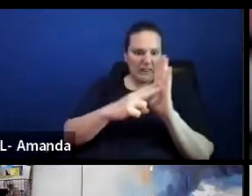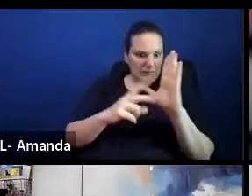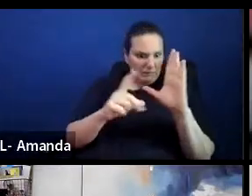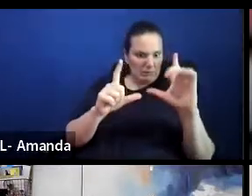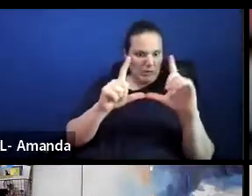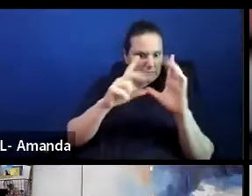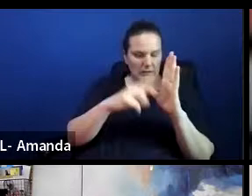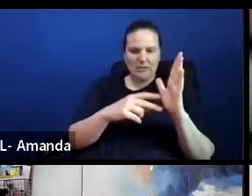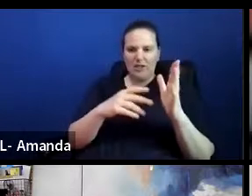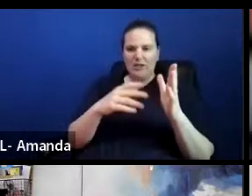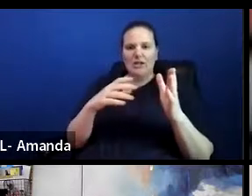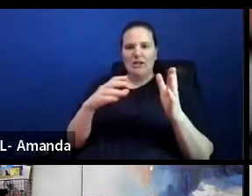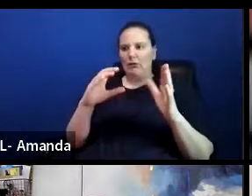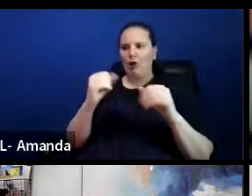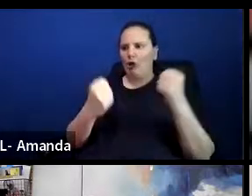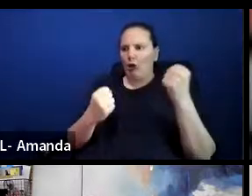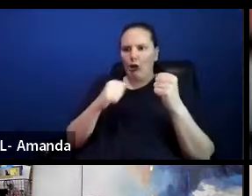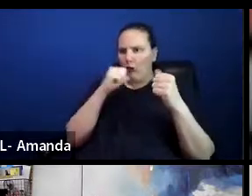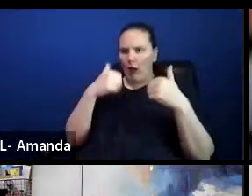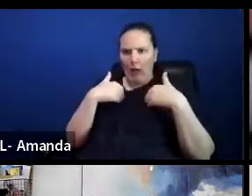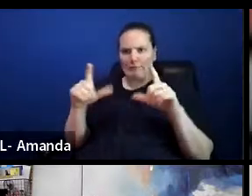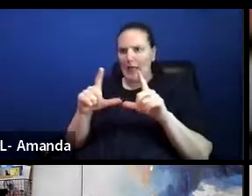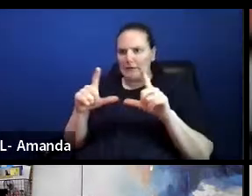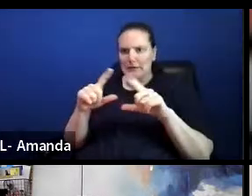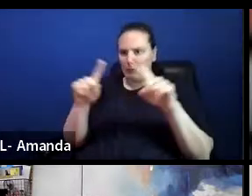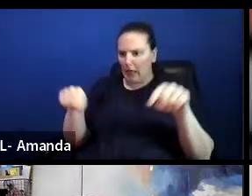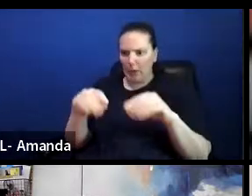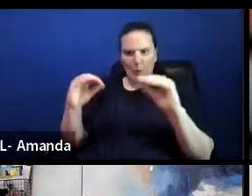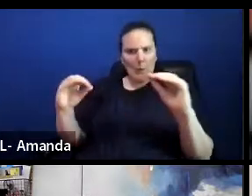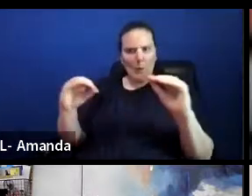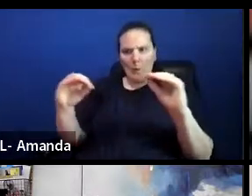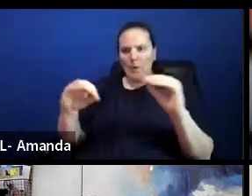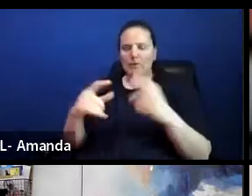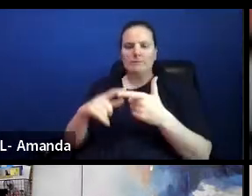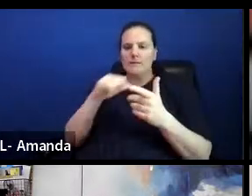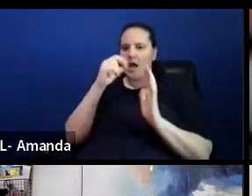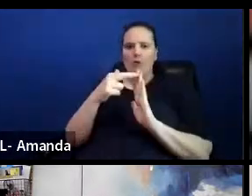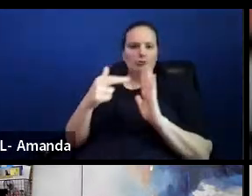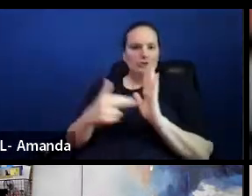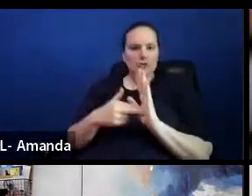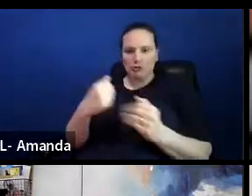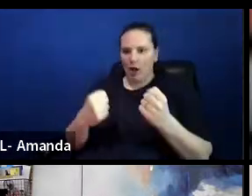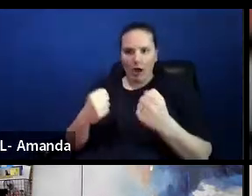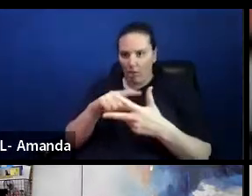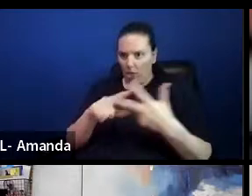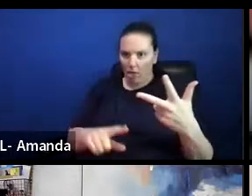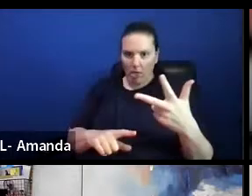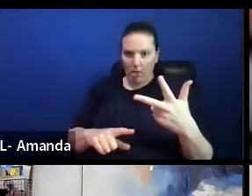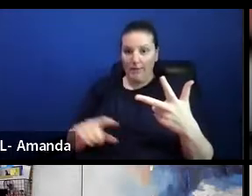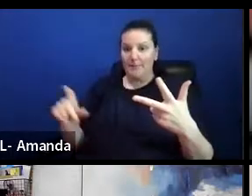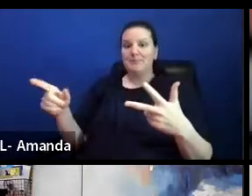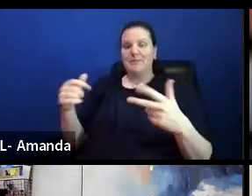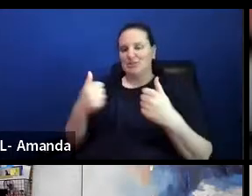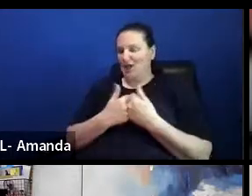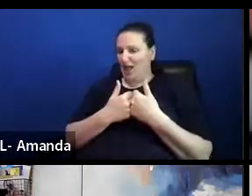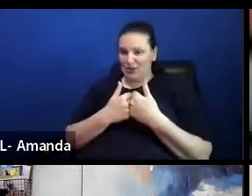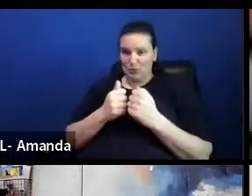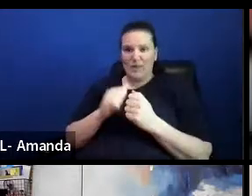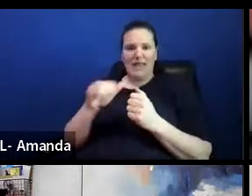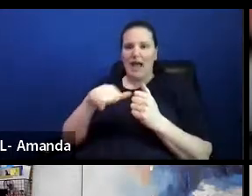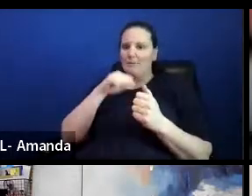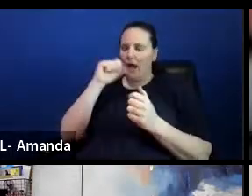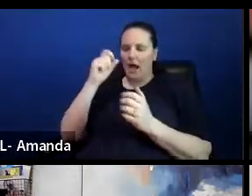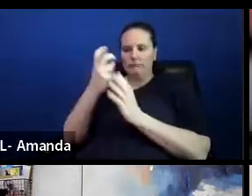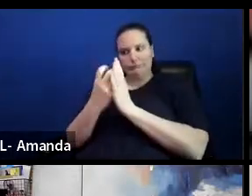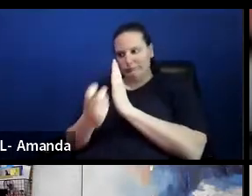a car not having a license plate on it, and unregistered vehicles. I'm not deep enough